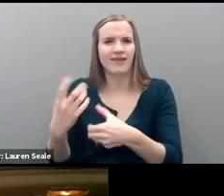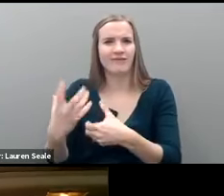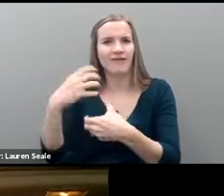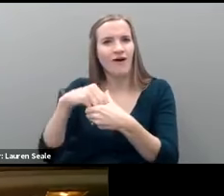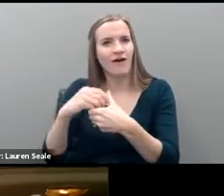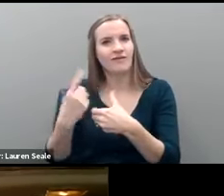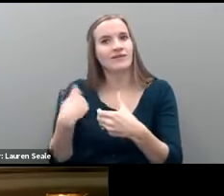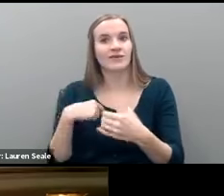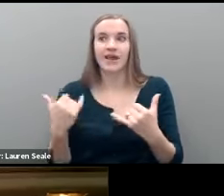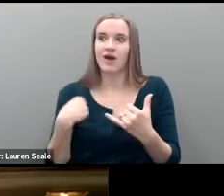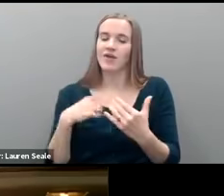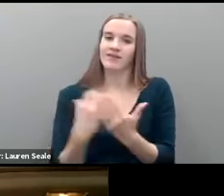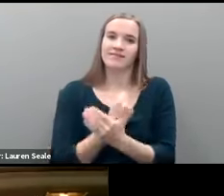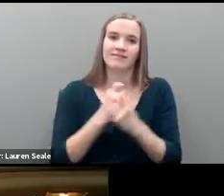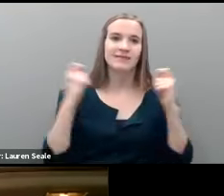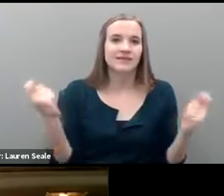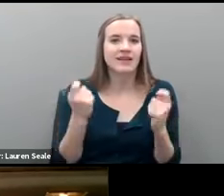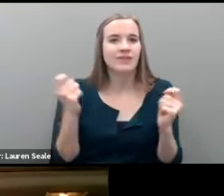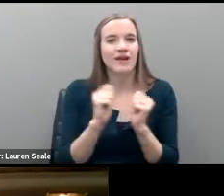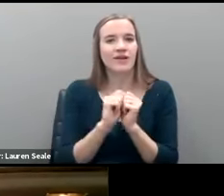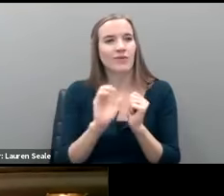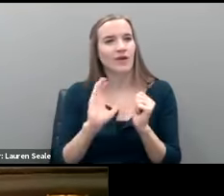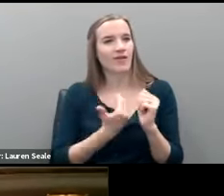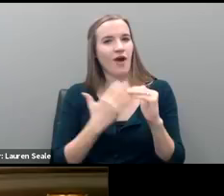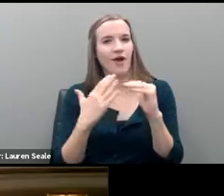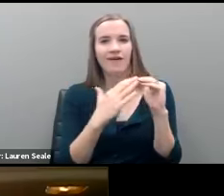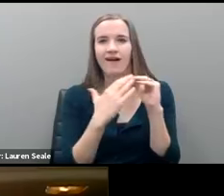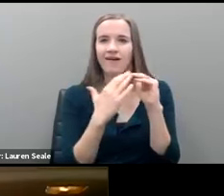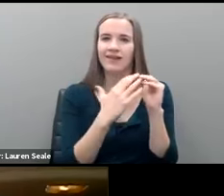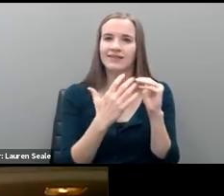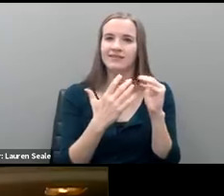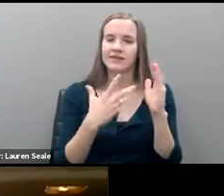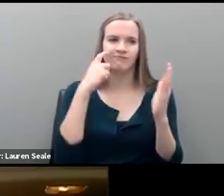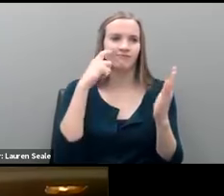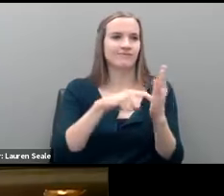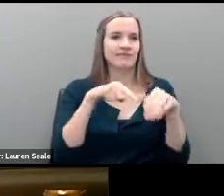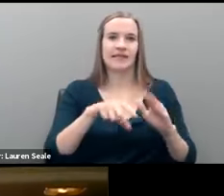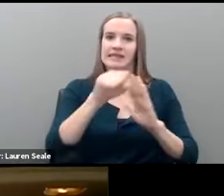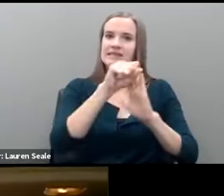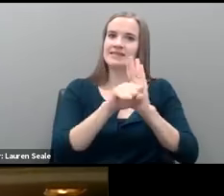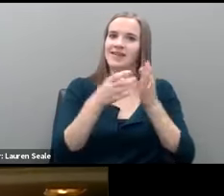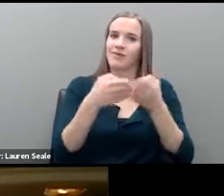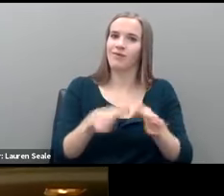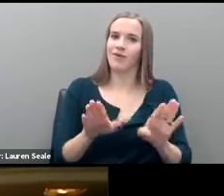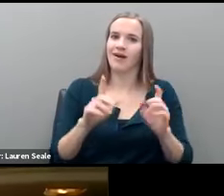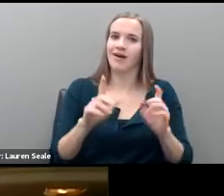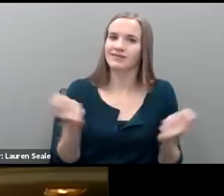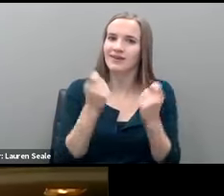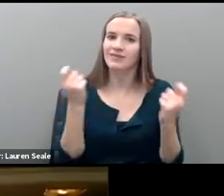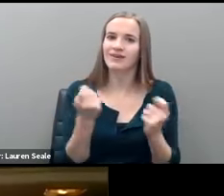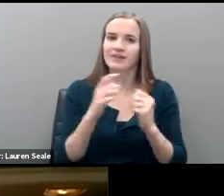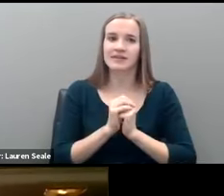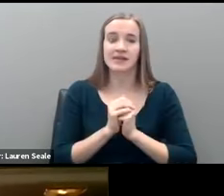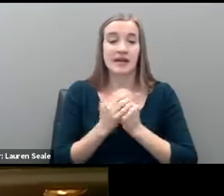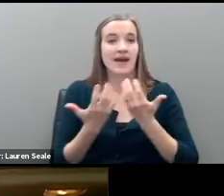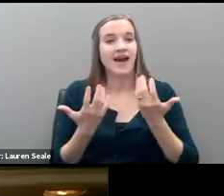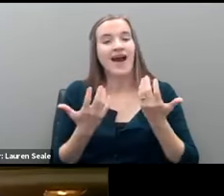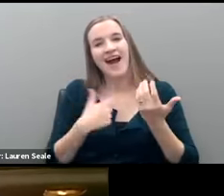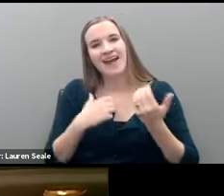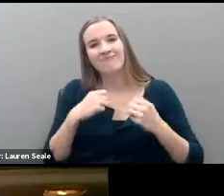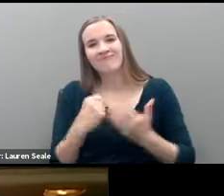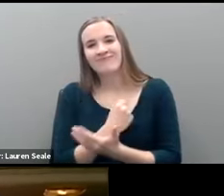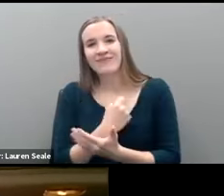our colleagues and sponsoring the state celebration. And so it's always so much fun to do this face to face when